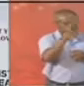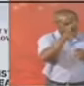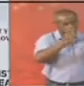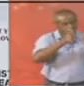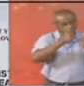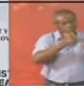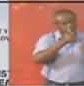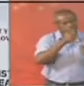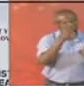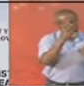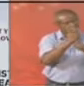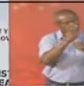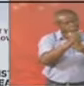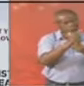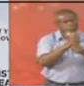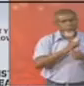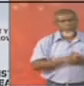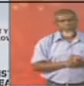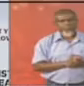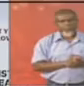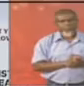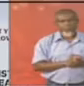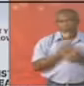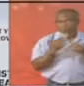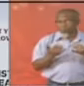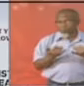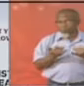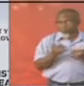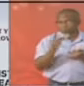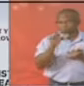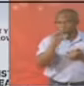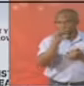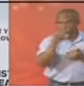go to AZP News for a follow-up question, please.